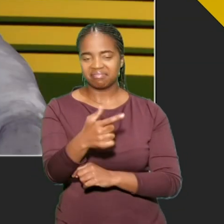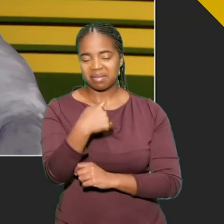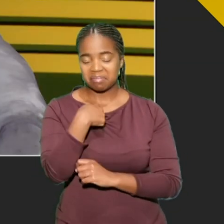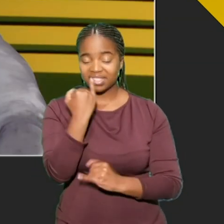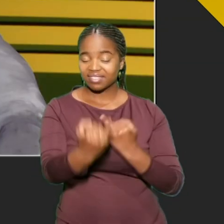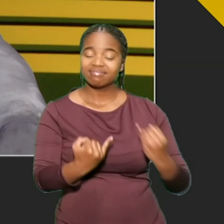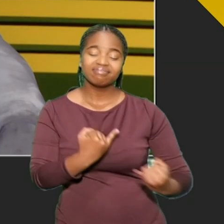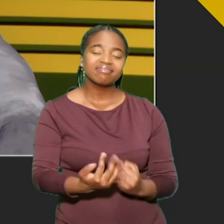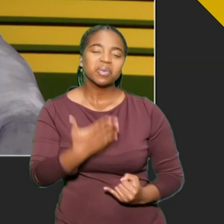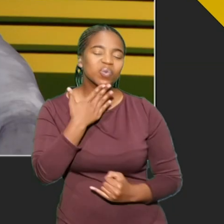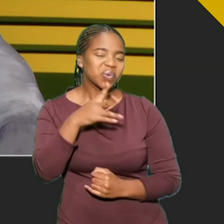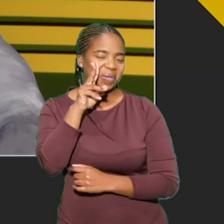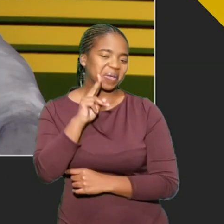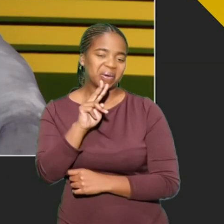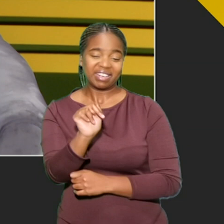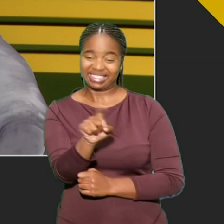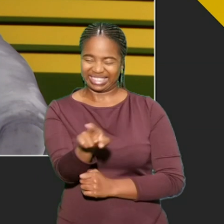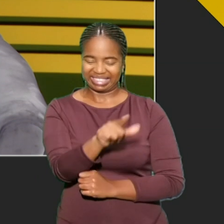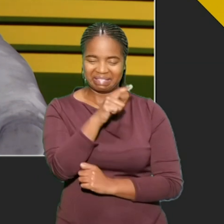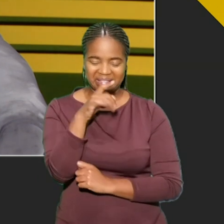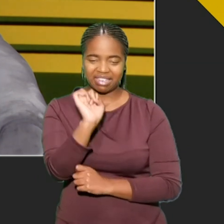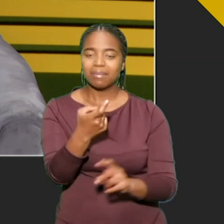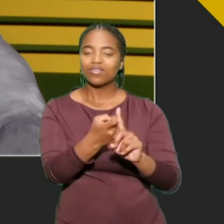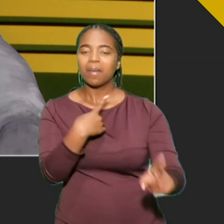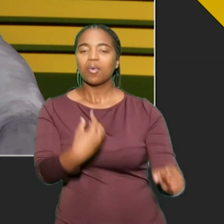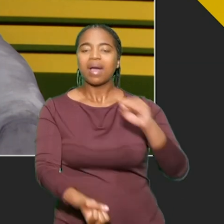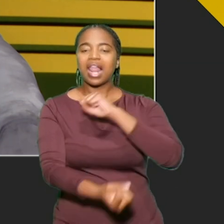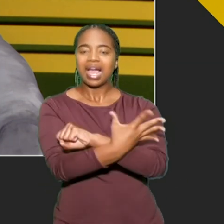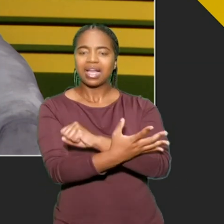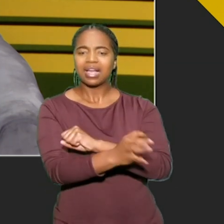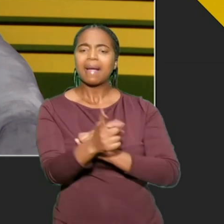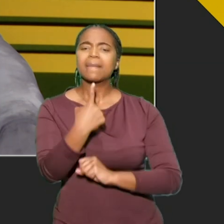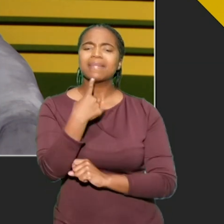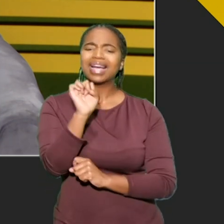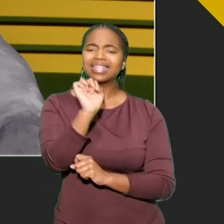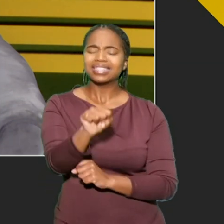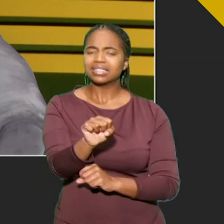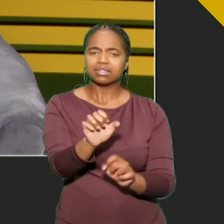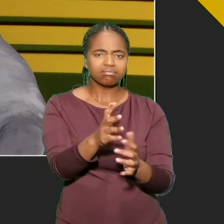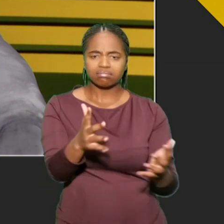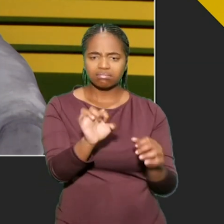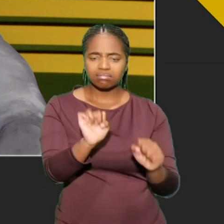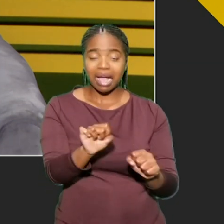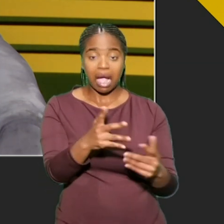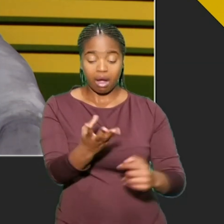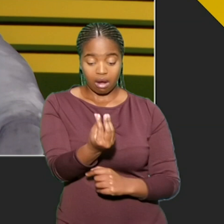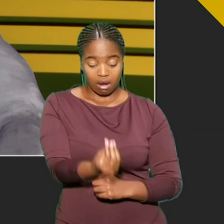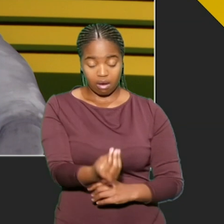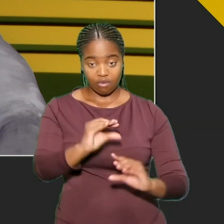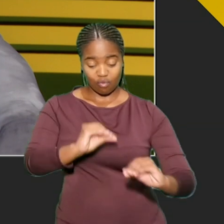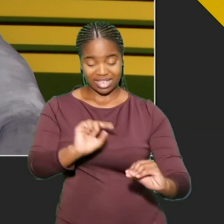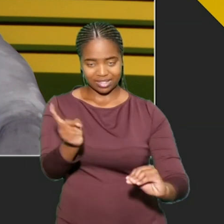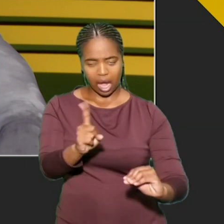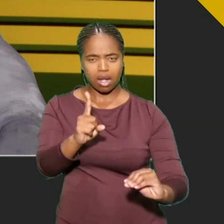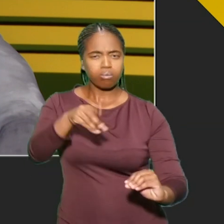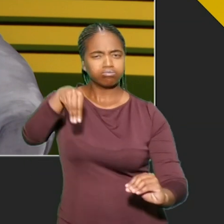kenani collect wa ramashile wana wakwa bush patish mapula neng. Na bare sokoba sengwana gule langa so na will determine kurna uba